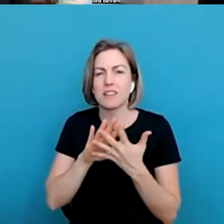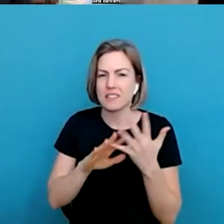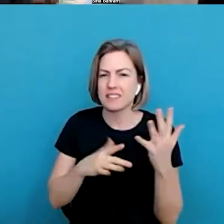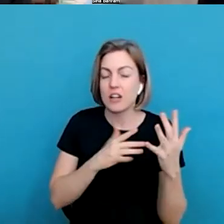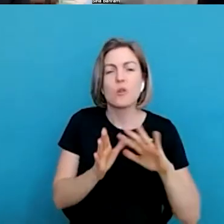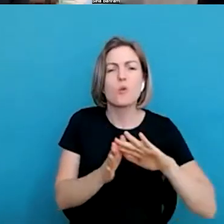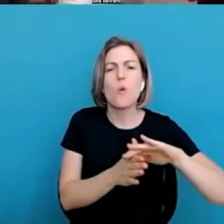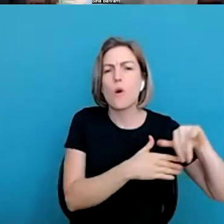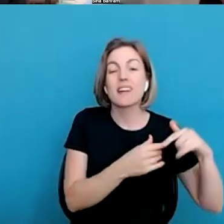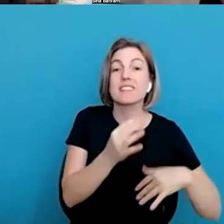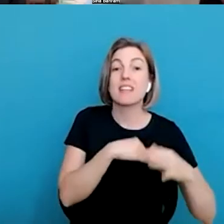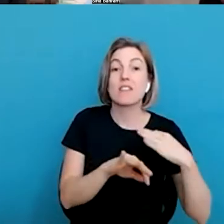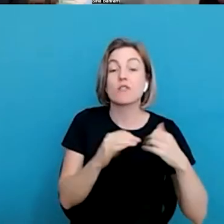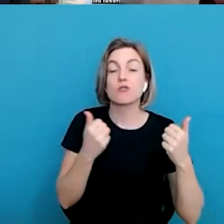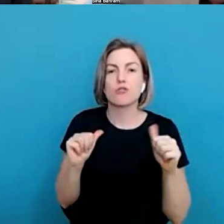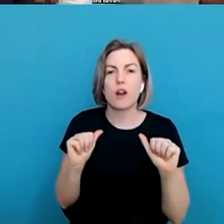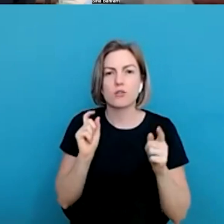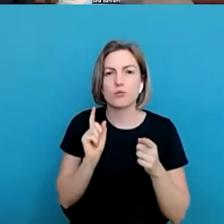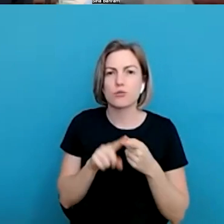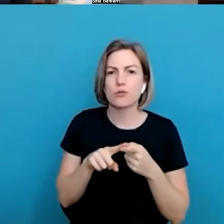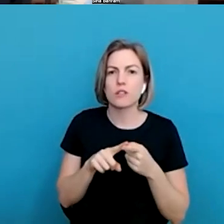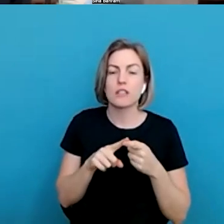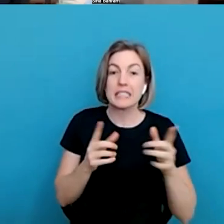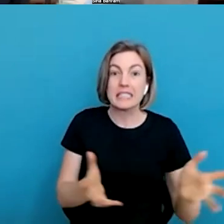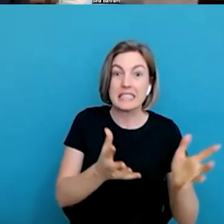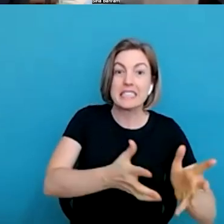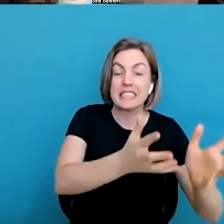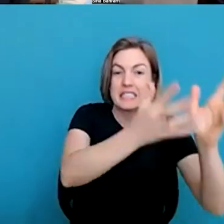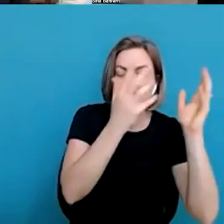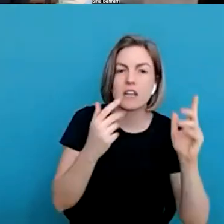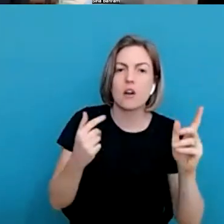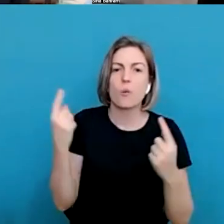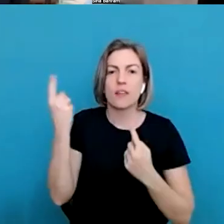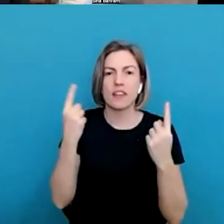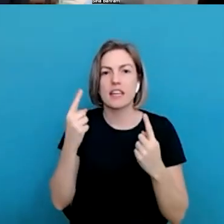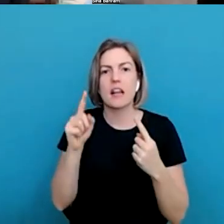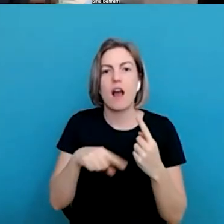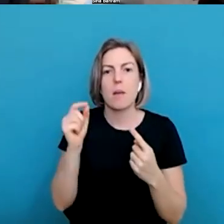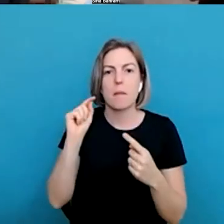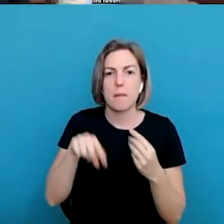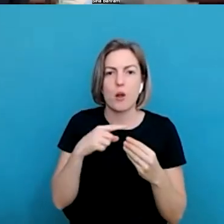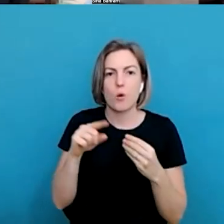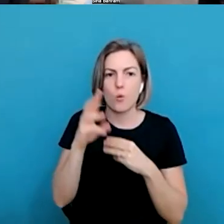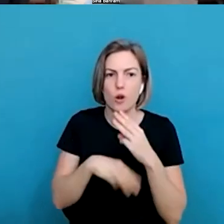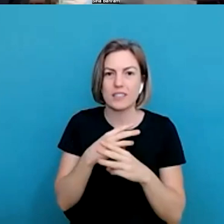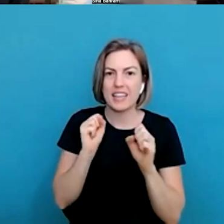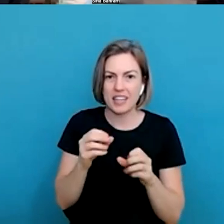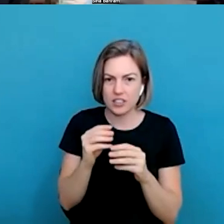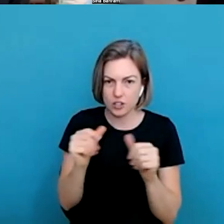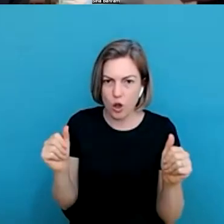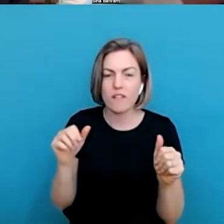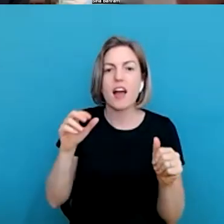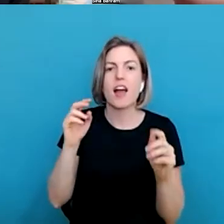Instead of trying to accelerate those things, we're thinking of a world in which that could be solved at